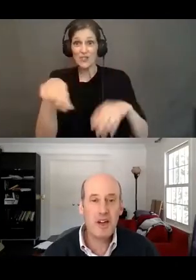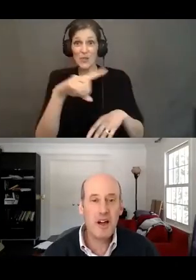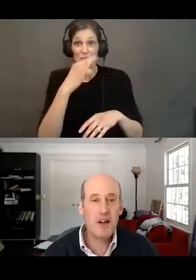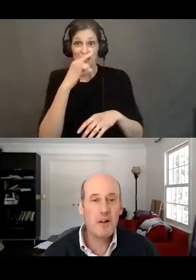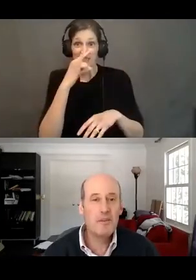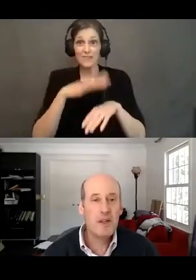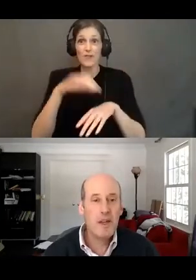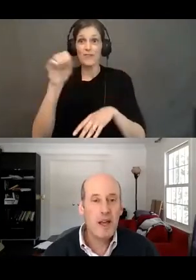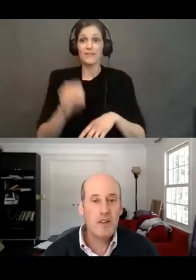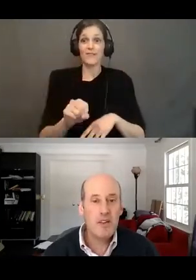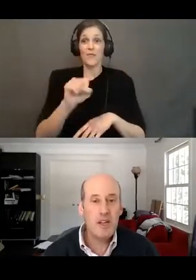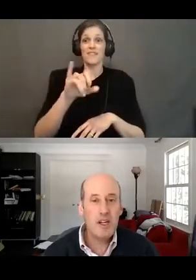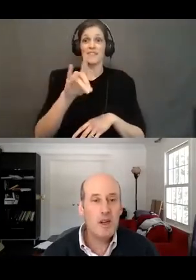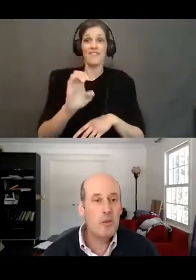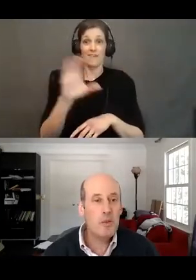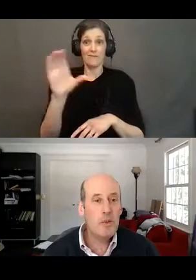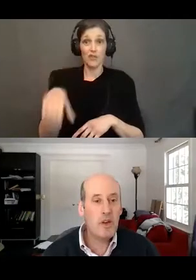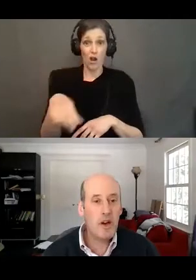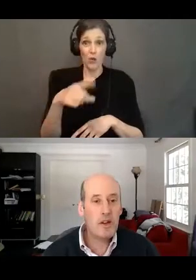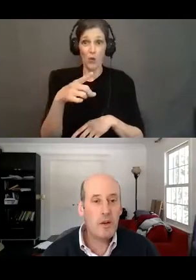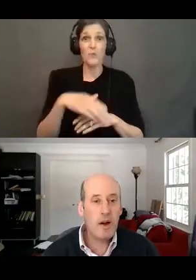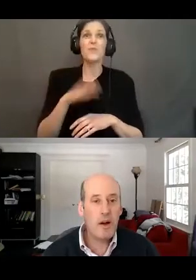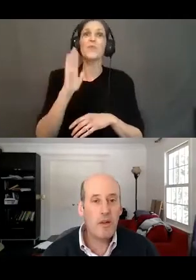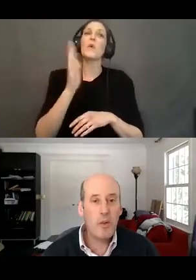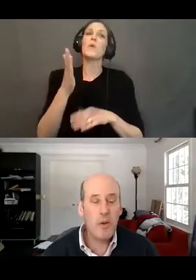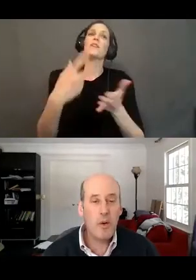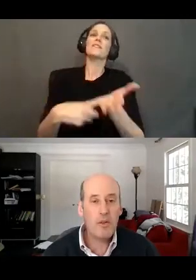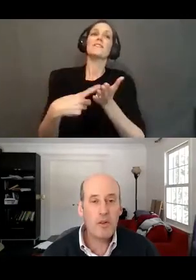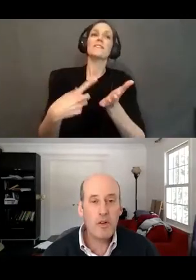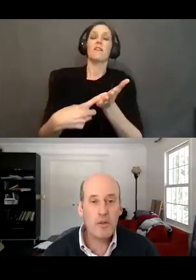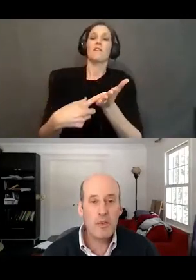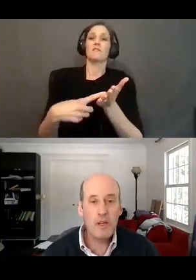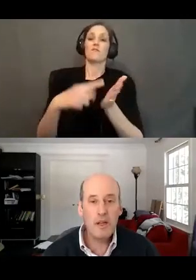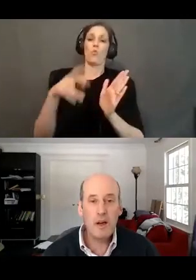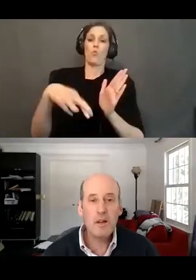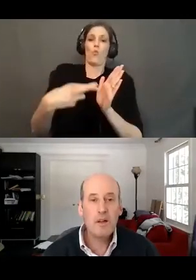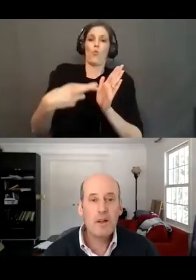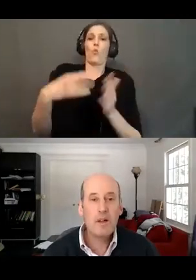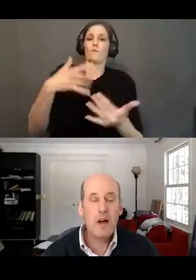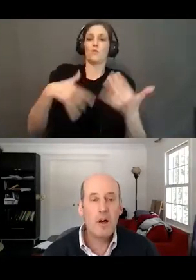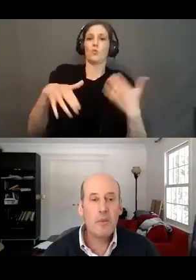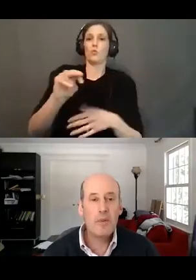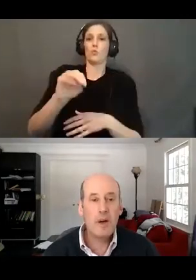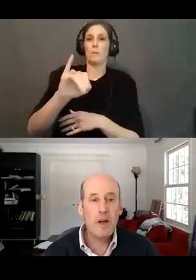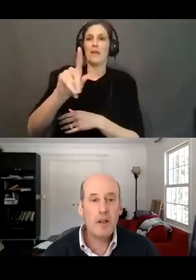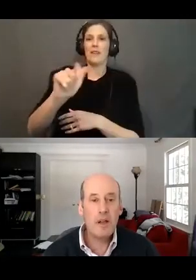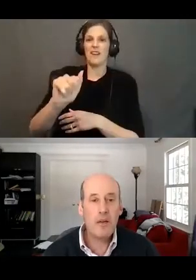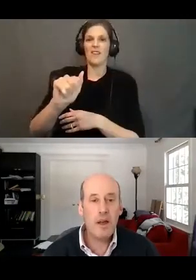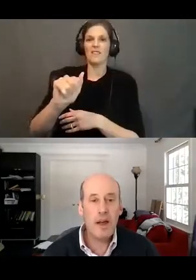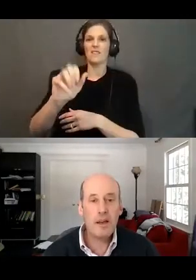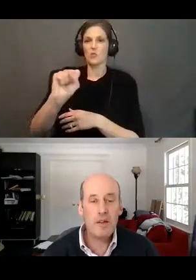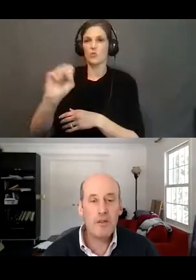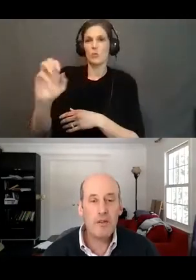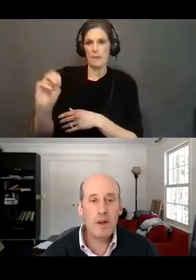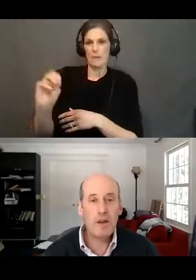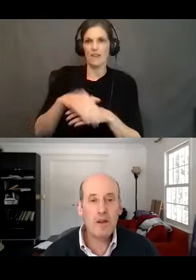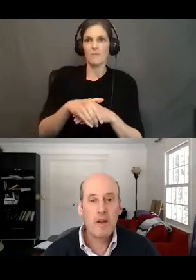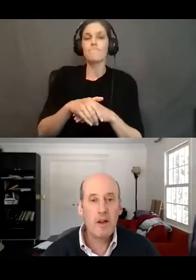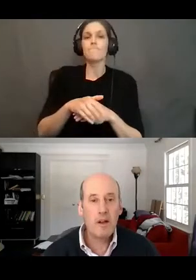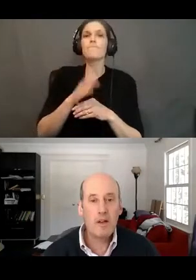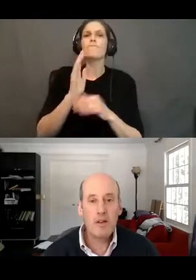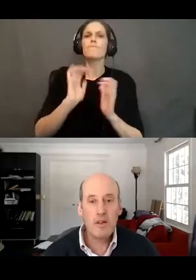of Chicago, and she will be talking about the role of social media and how that can